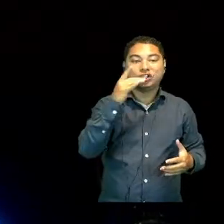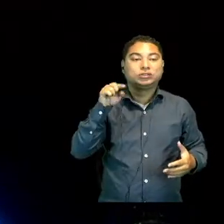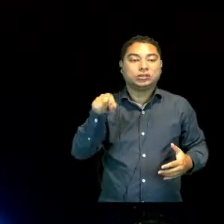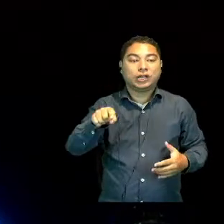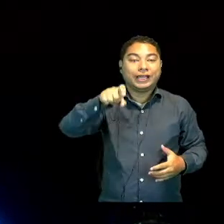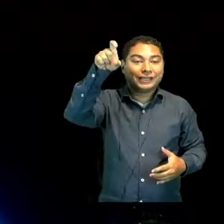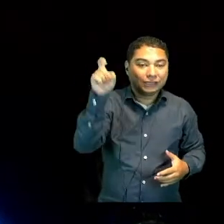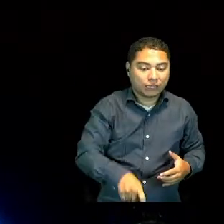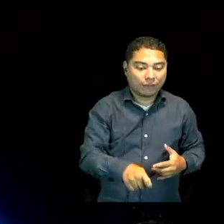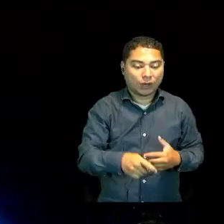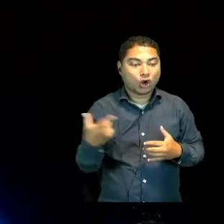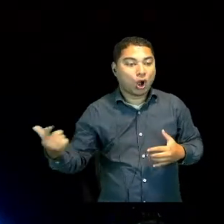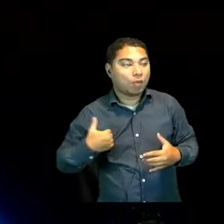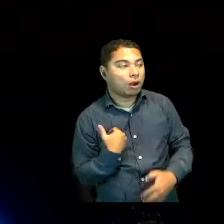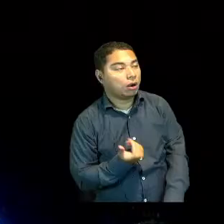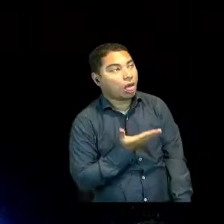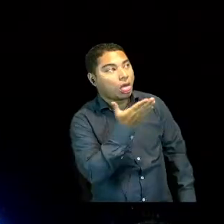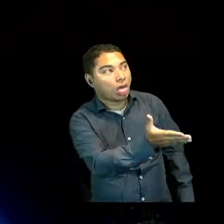Now,